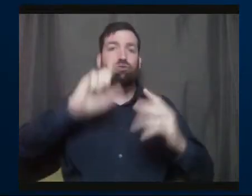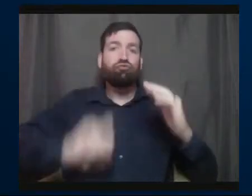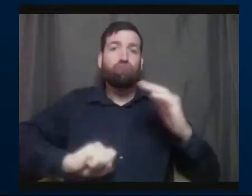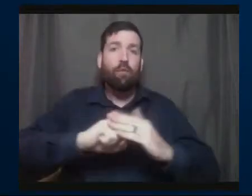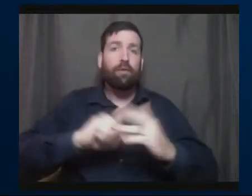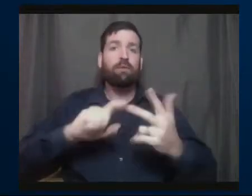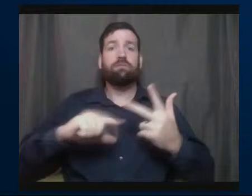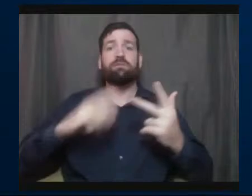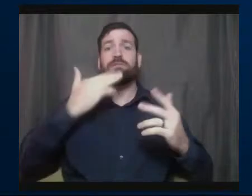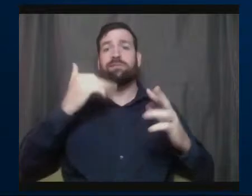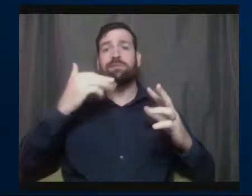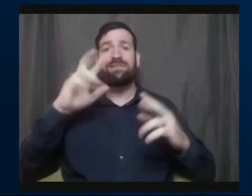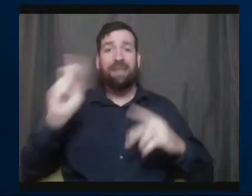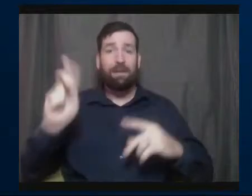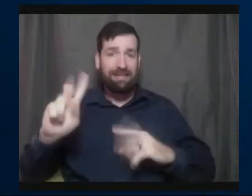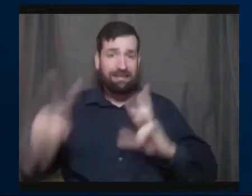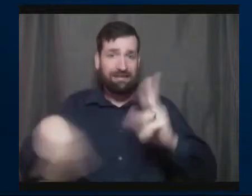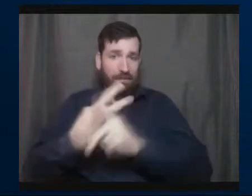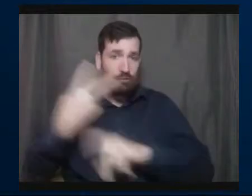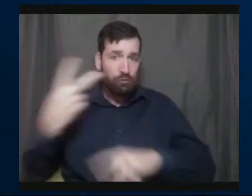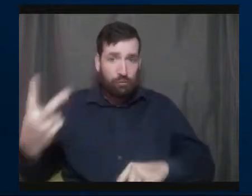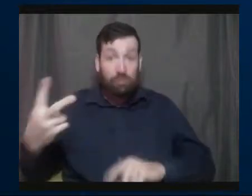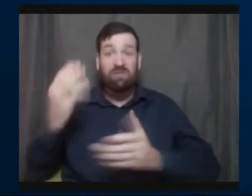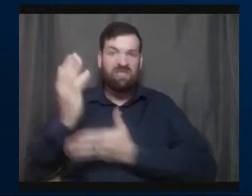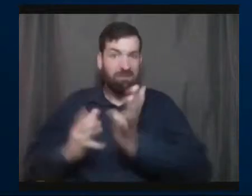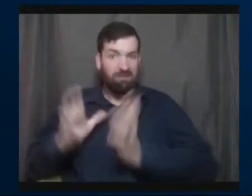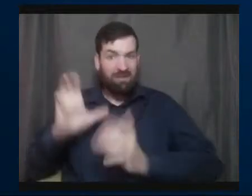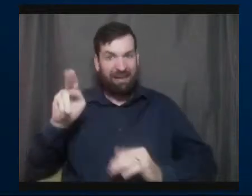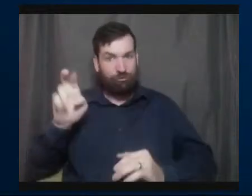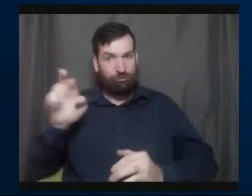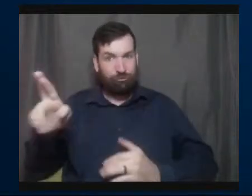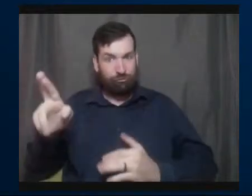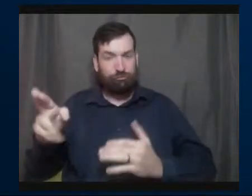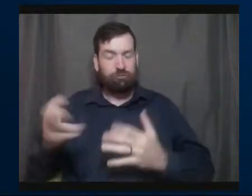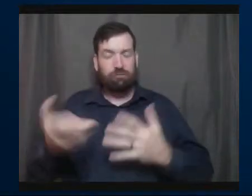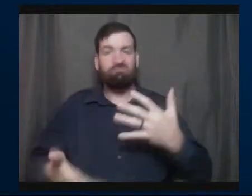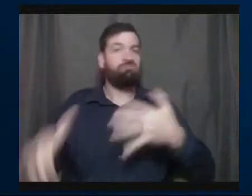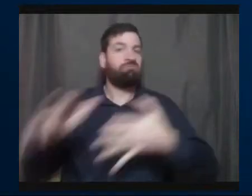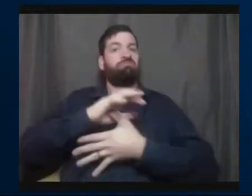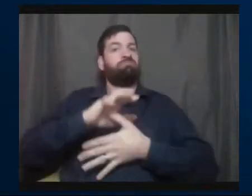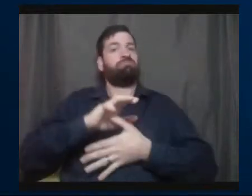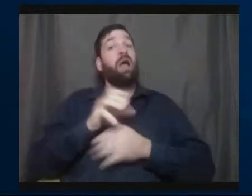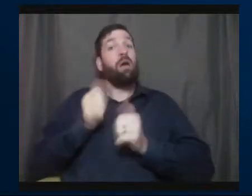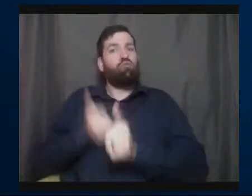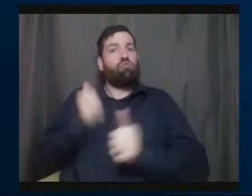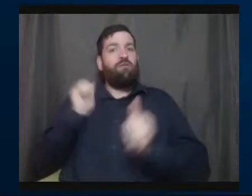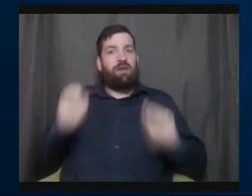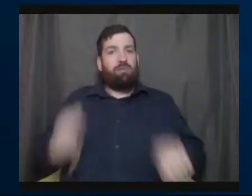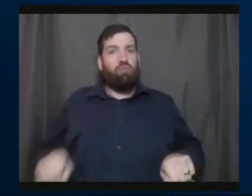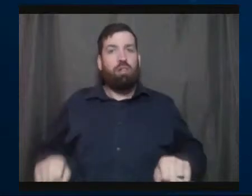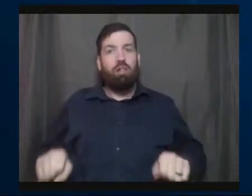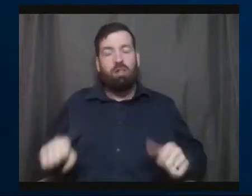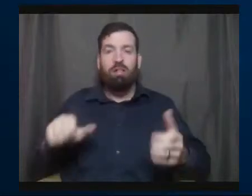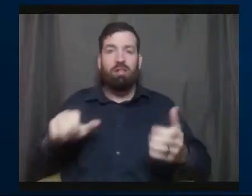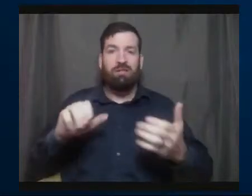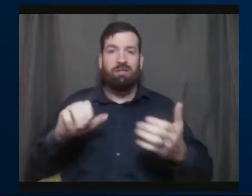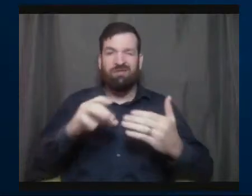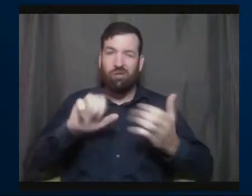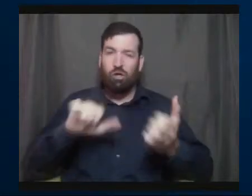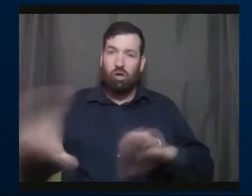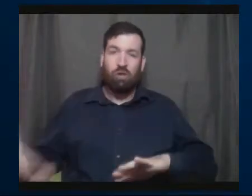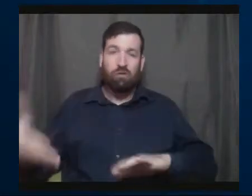and certain types of cancers are among the leading causes of preventable premature death. The good news is, though, for some, there